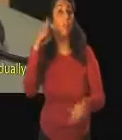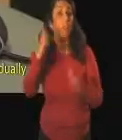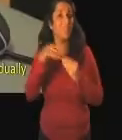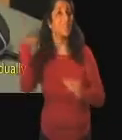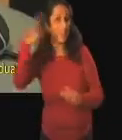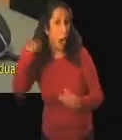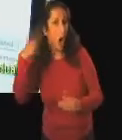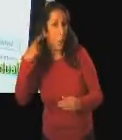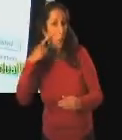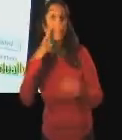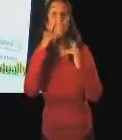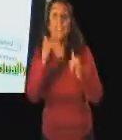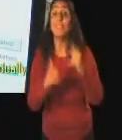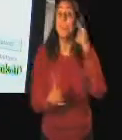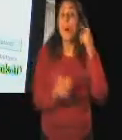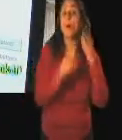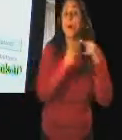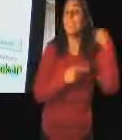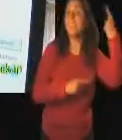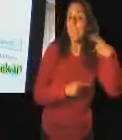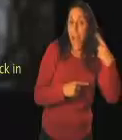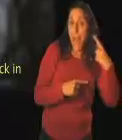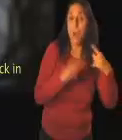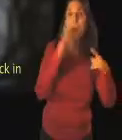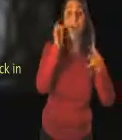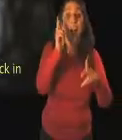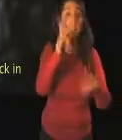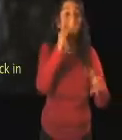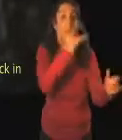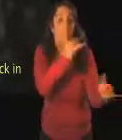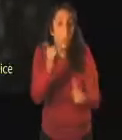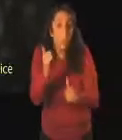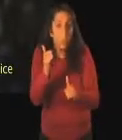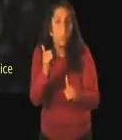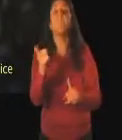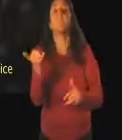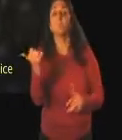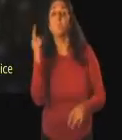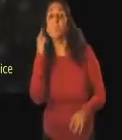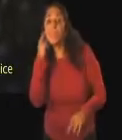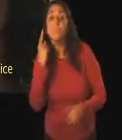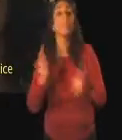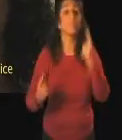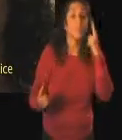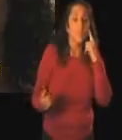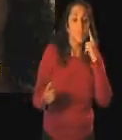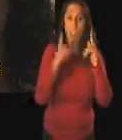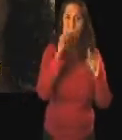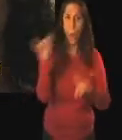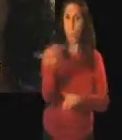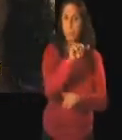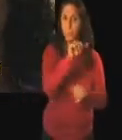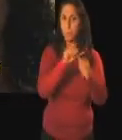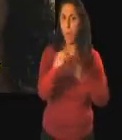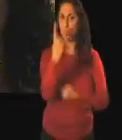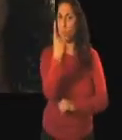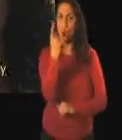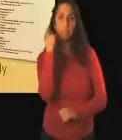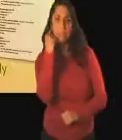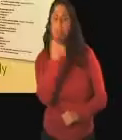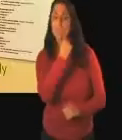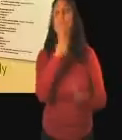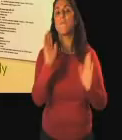And then we tested each ear individually where we add the sound back in so she can hear the person's voice and see what they're saying.